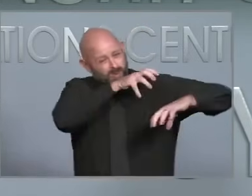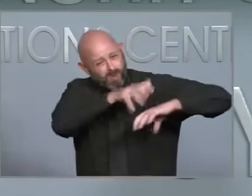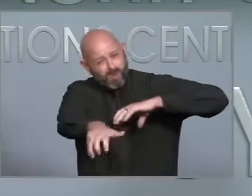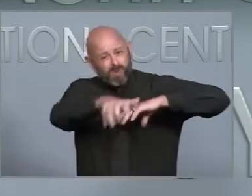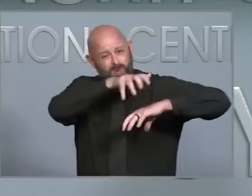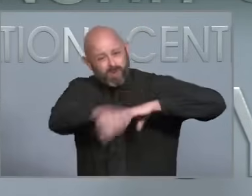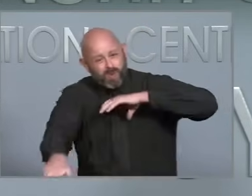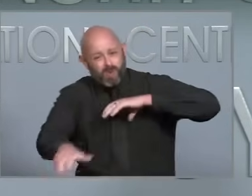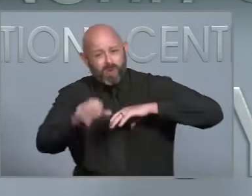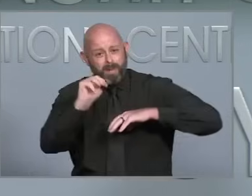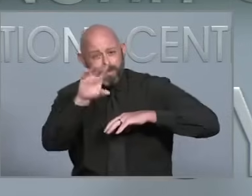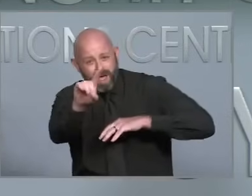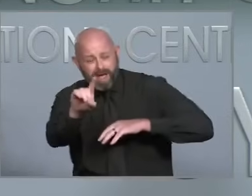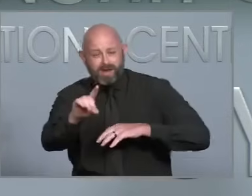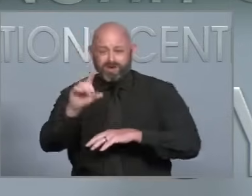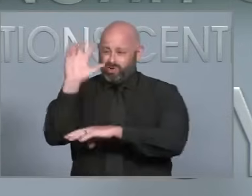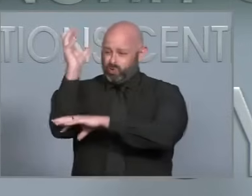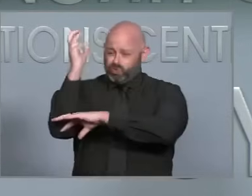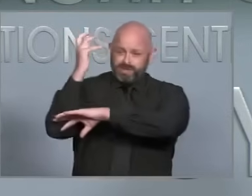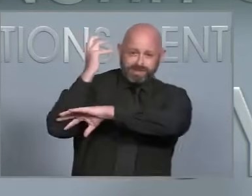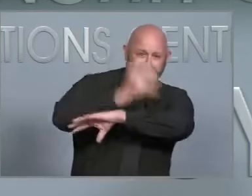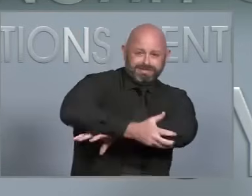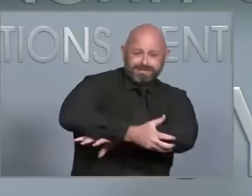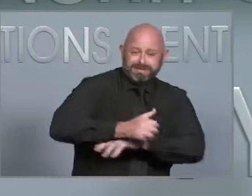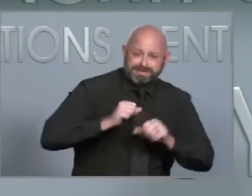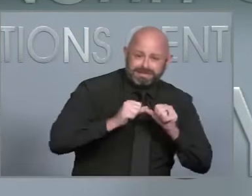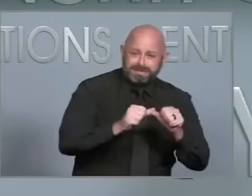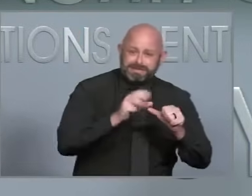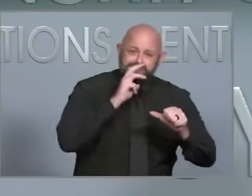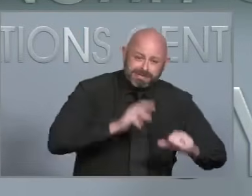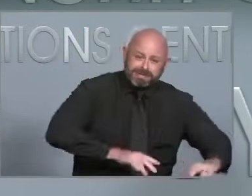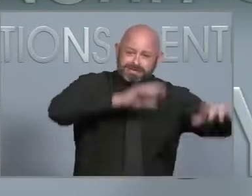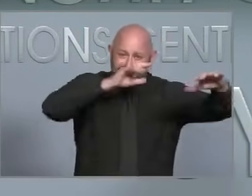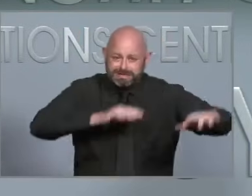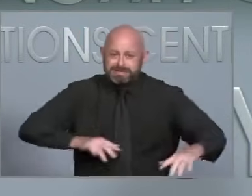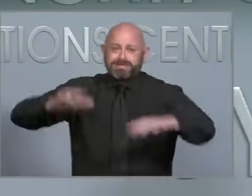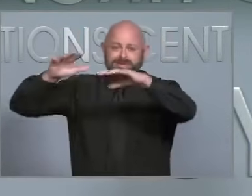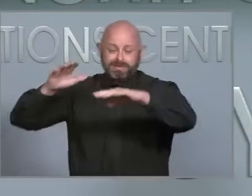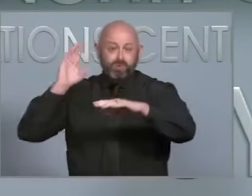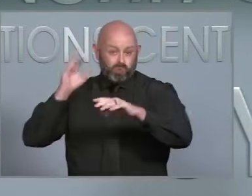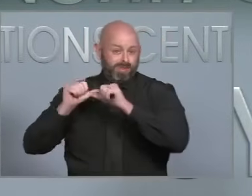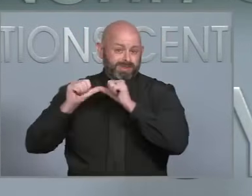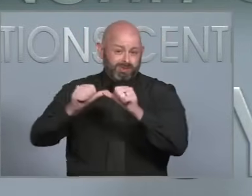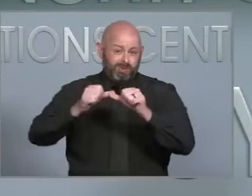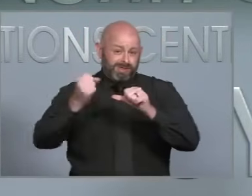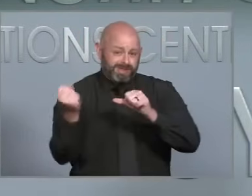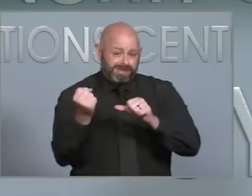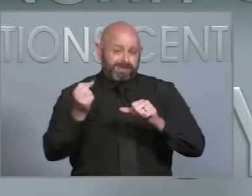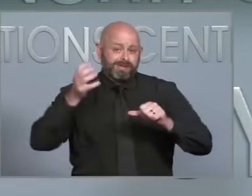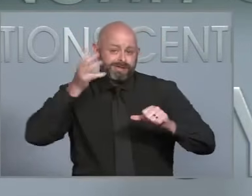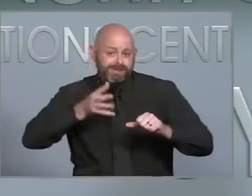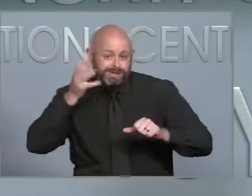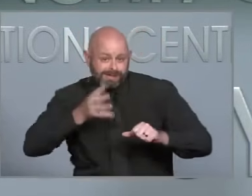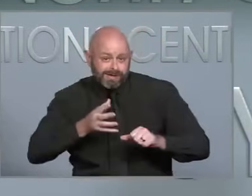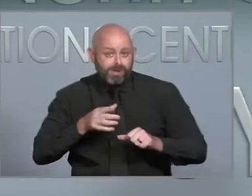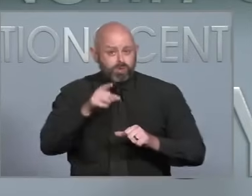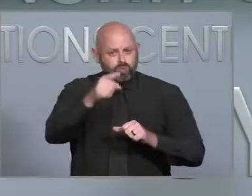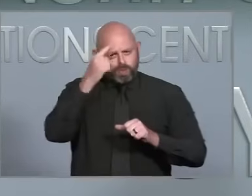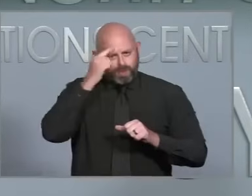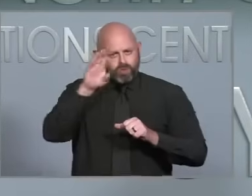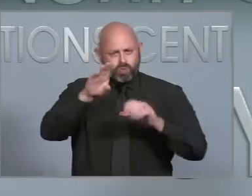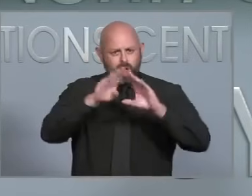outages. Flooding will continue through the weekend in some areas and may even occur in areas that don't typically